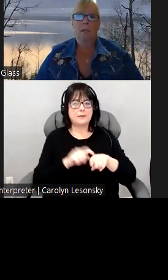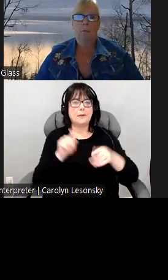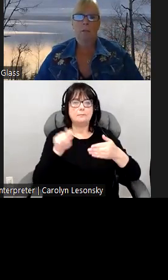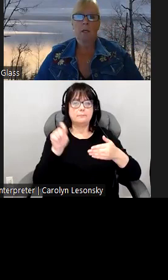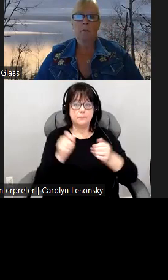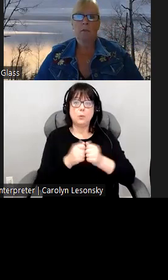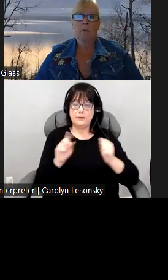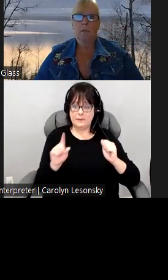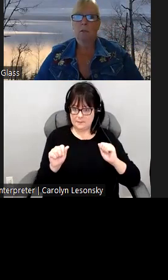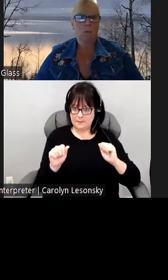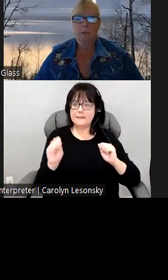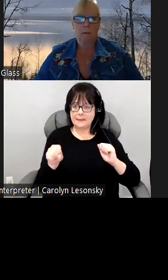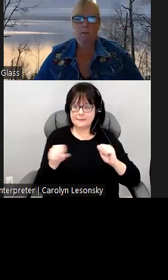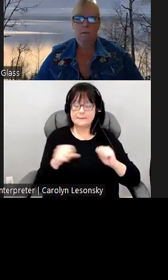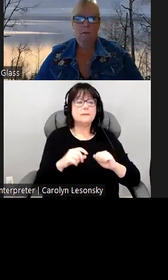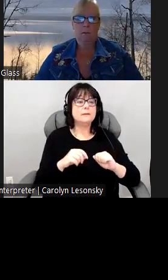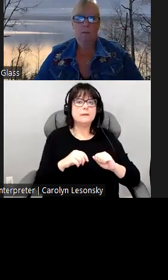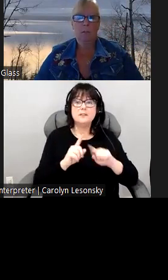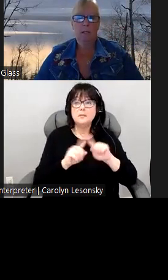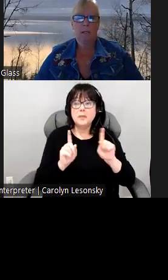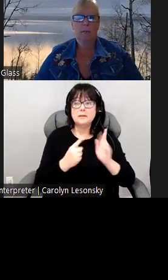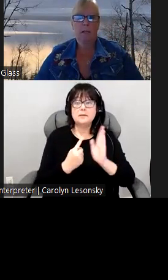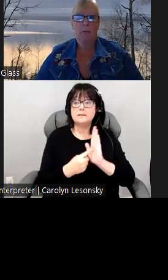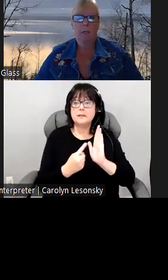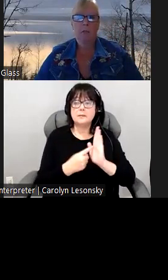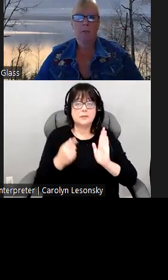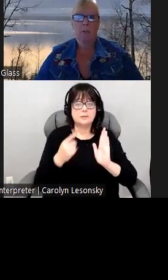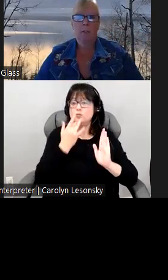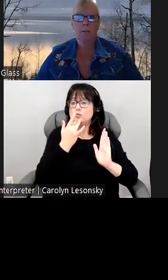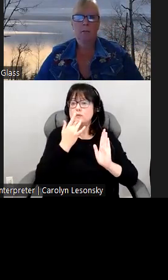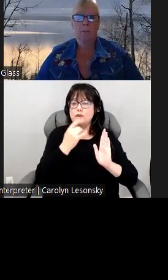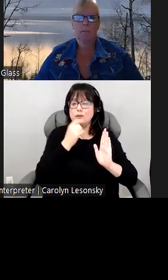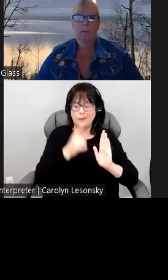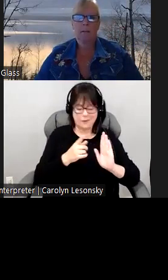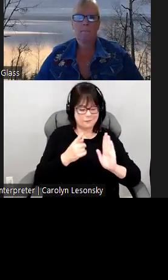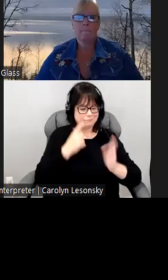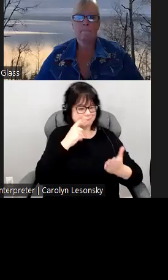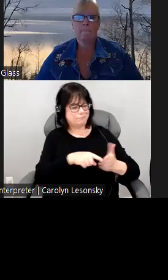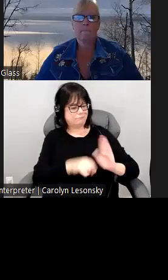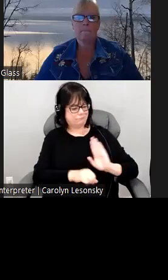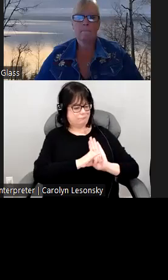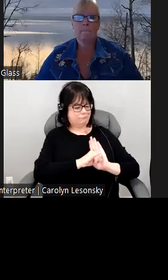they do sometimes don't want to be identified that way, as Megan points out. Yeah.